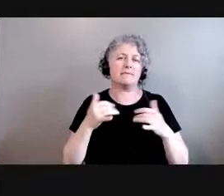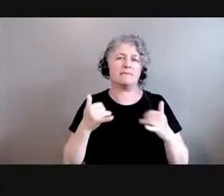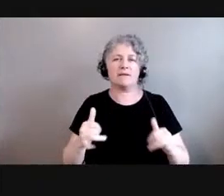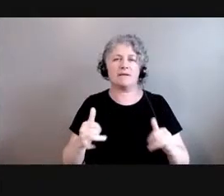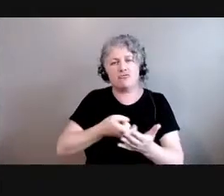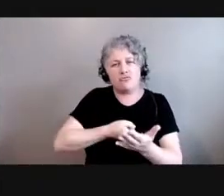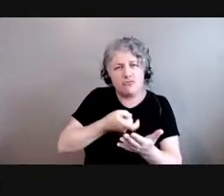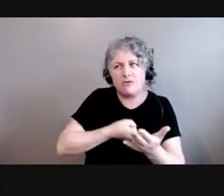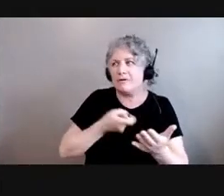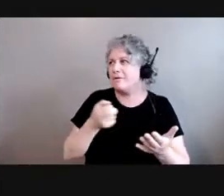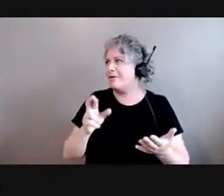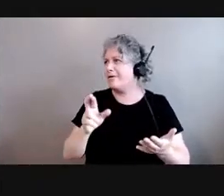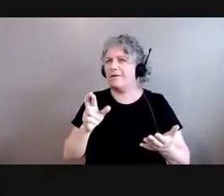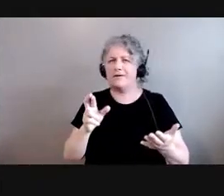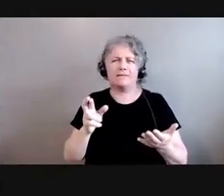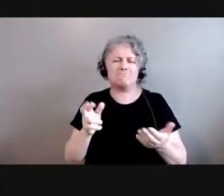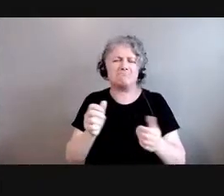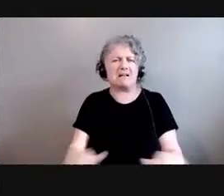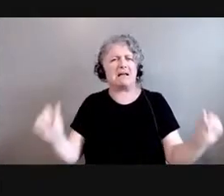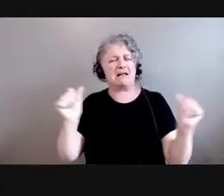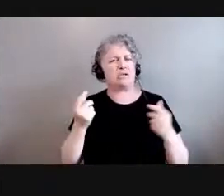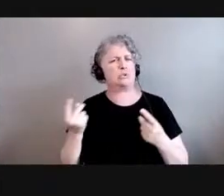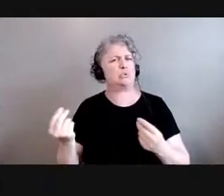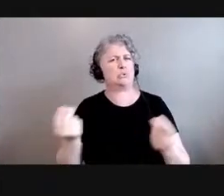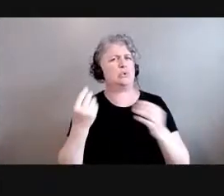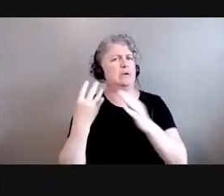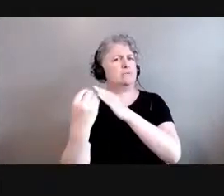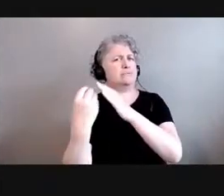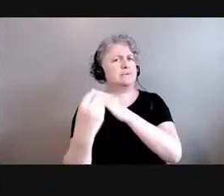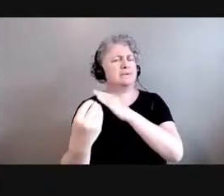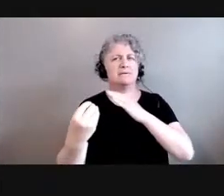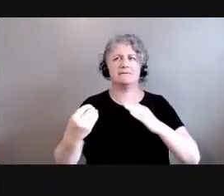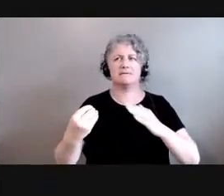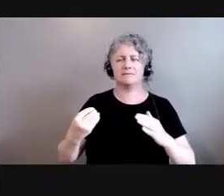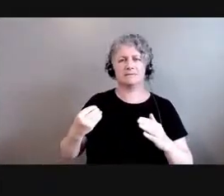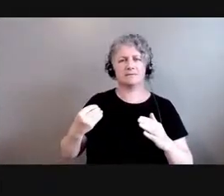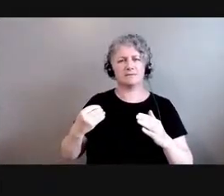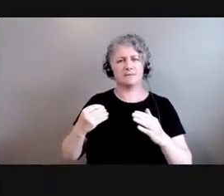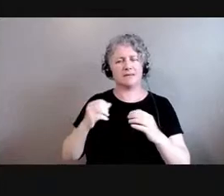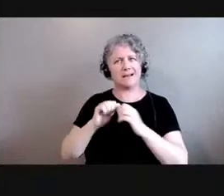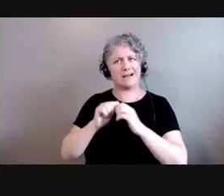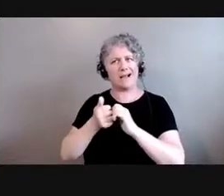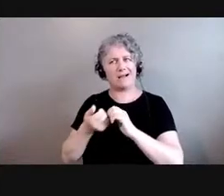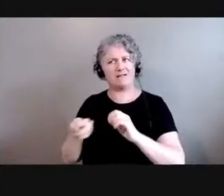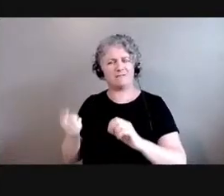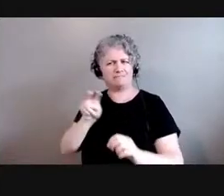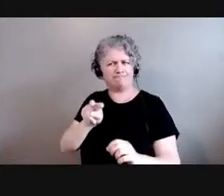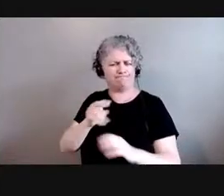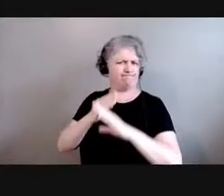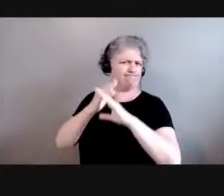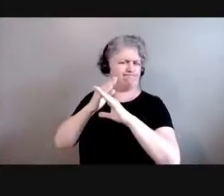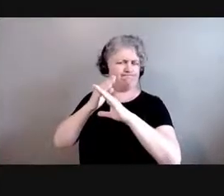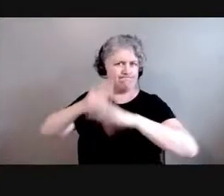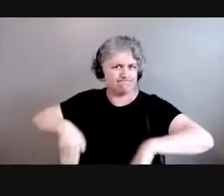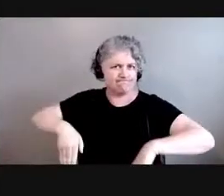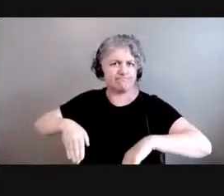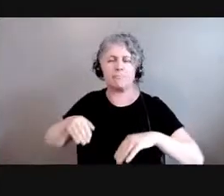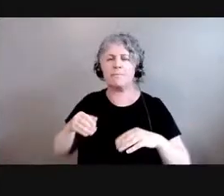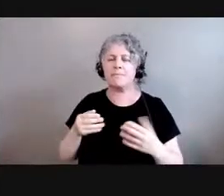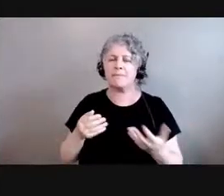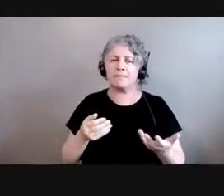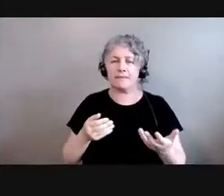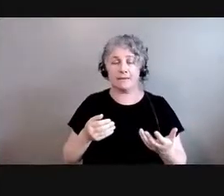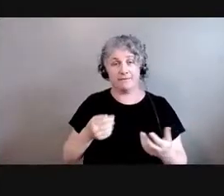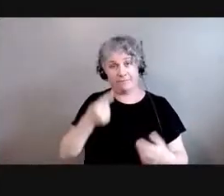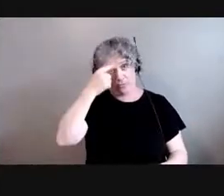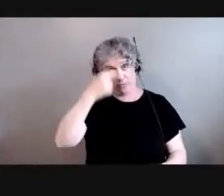or any activity that, you know, that you're going to try to do, that you see it in a different light at times. And I think it was great